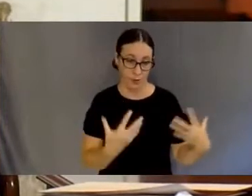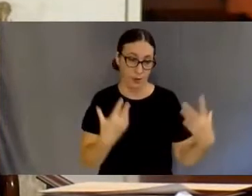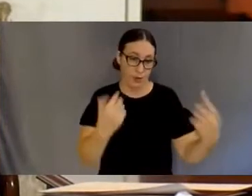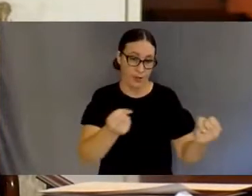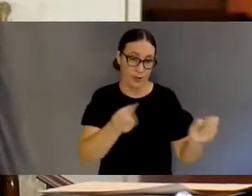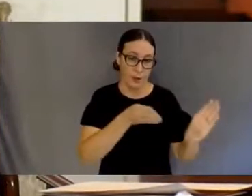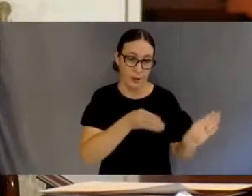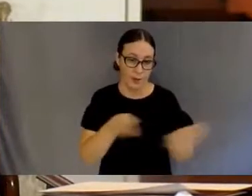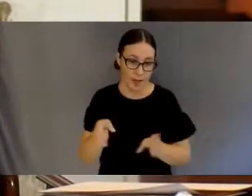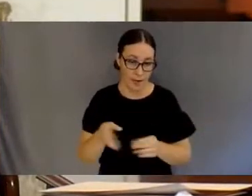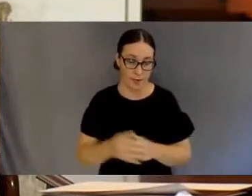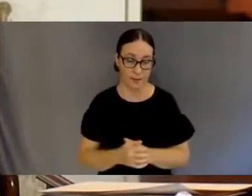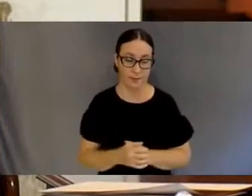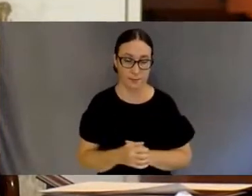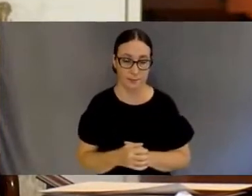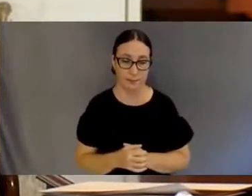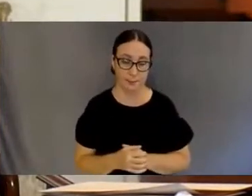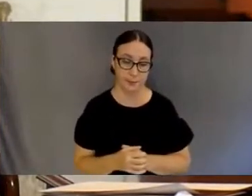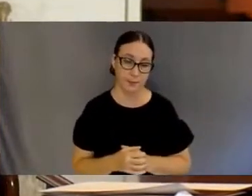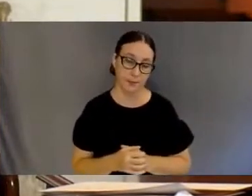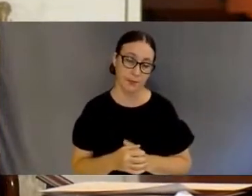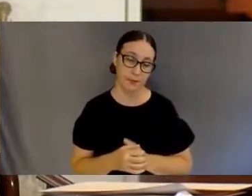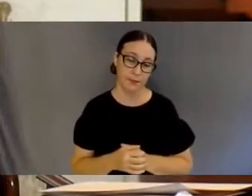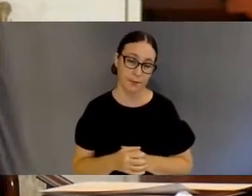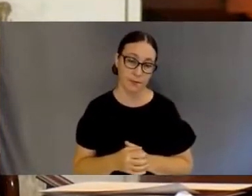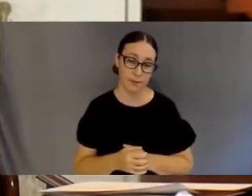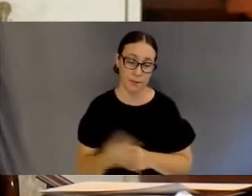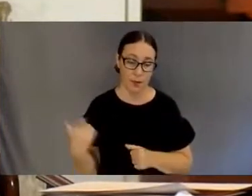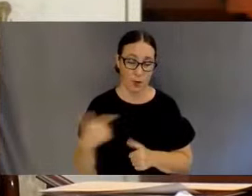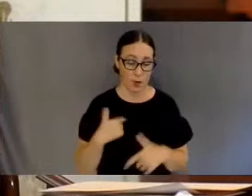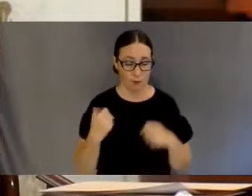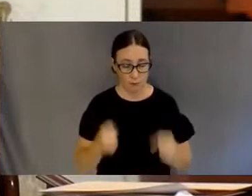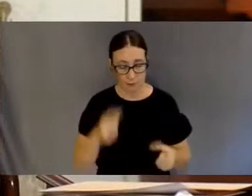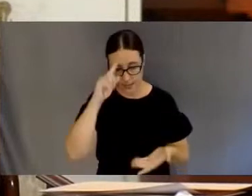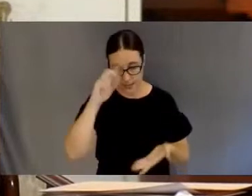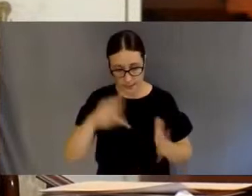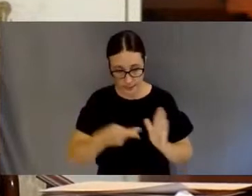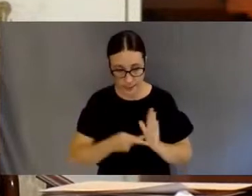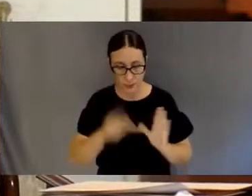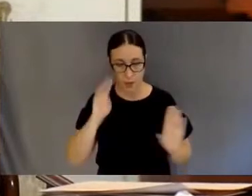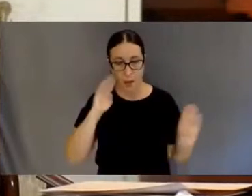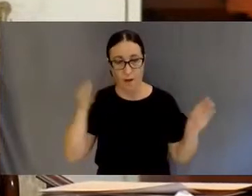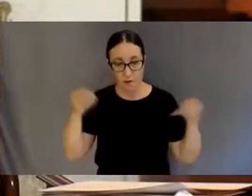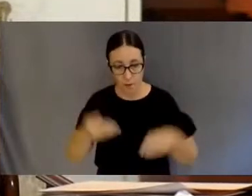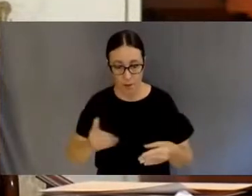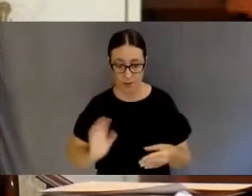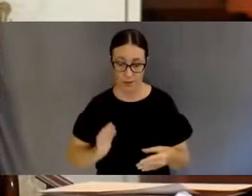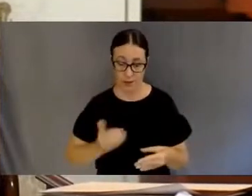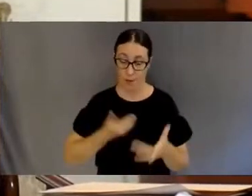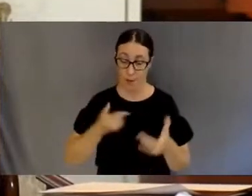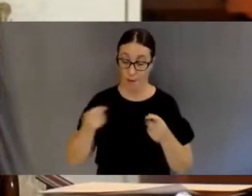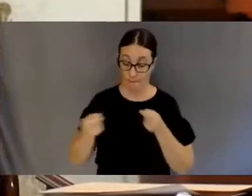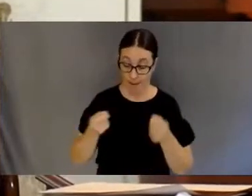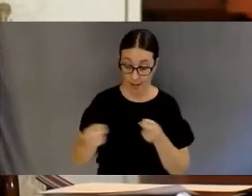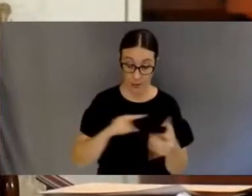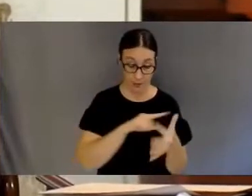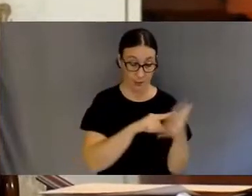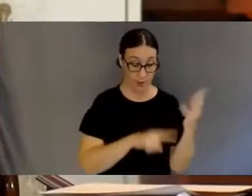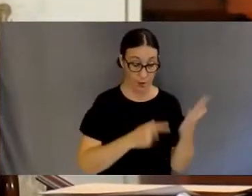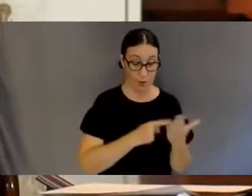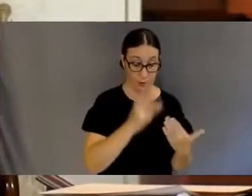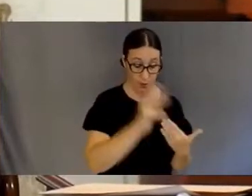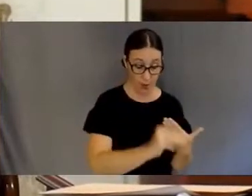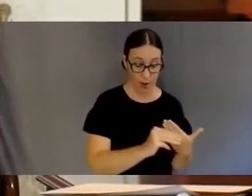Plan. And we have very intentionally focused in our management of these programs